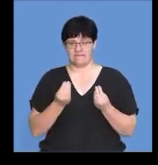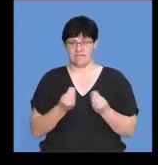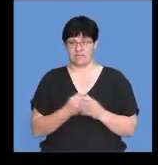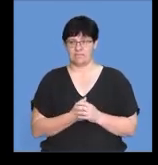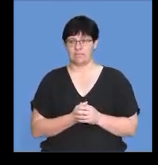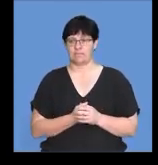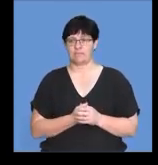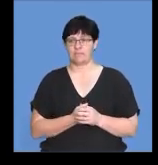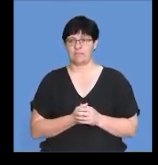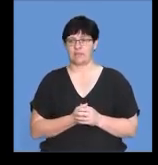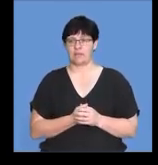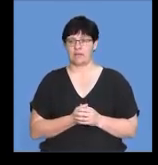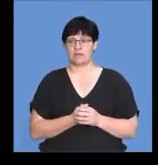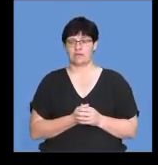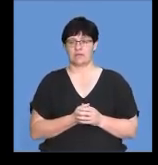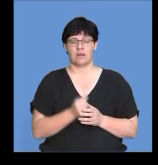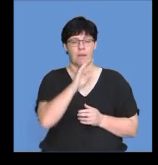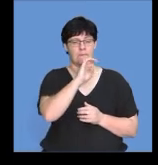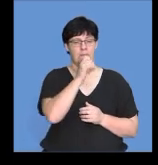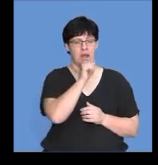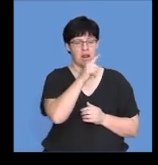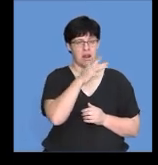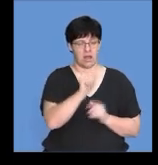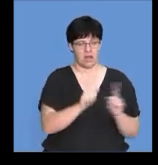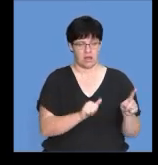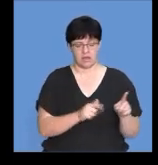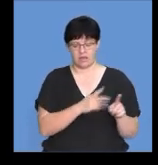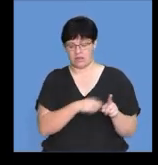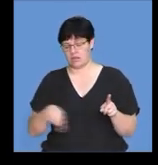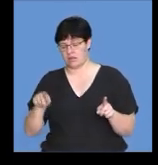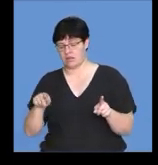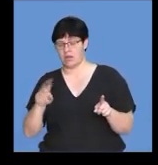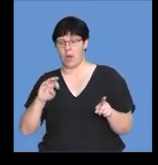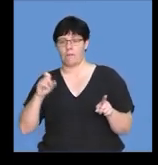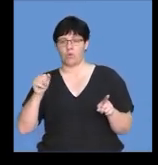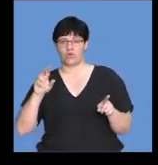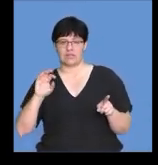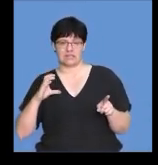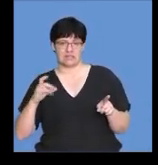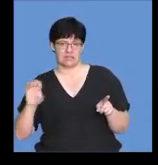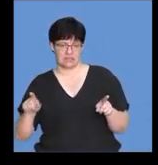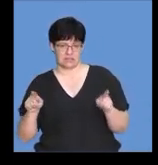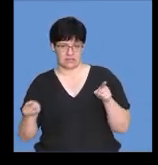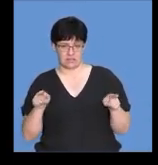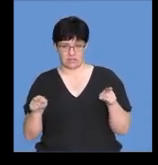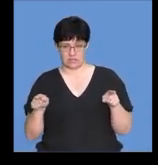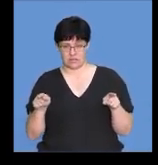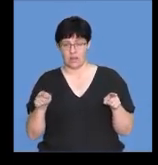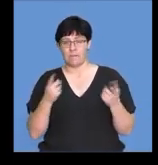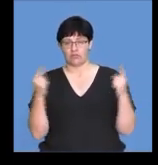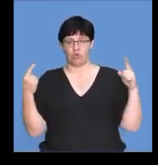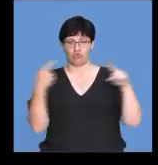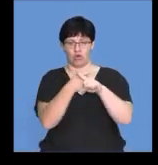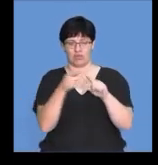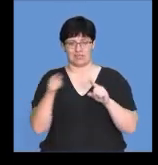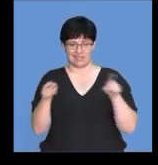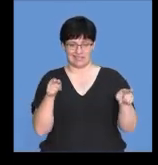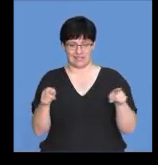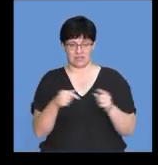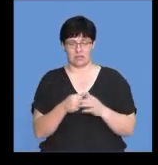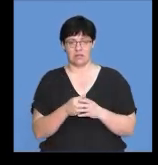So here is Mabala, here is Maurice, and we've got to show the cross between the two.